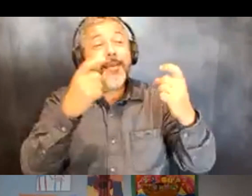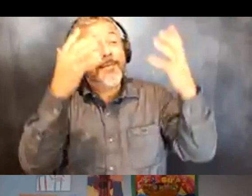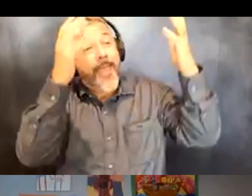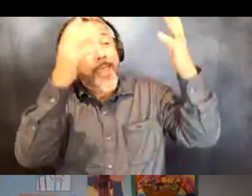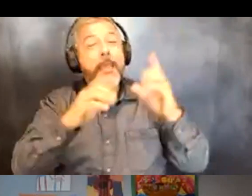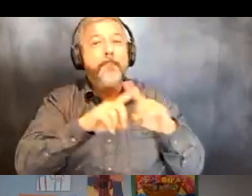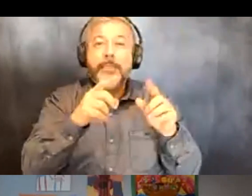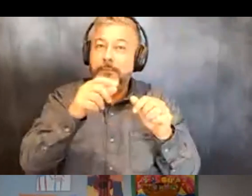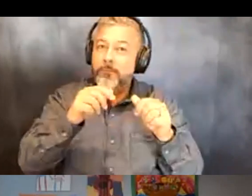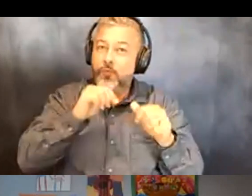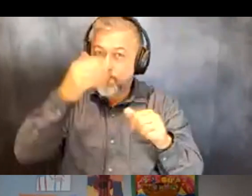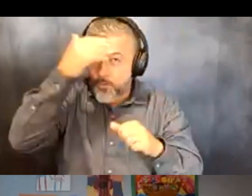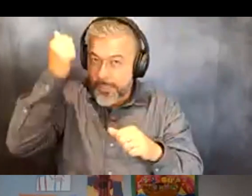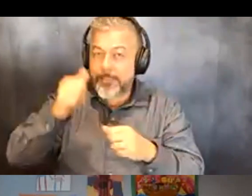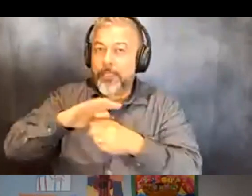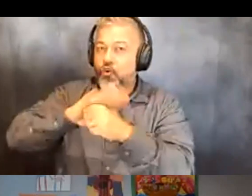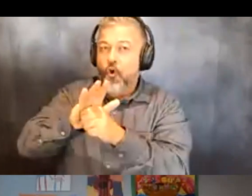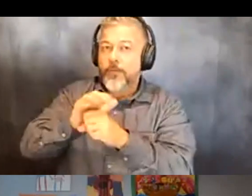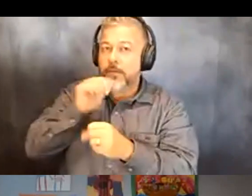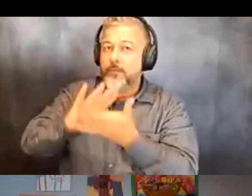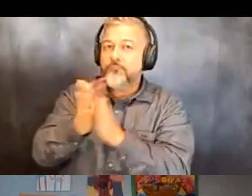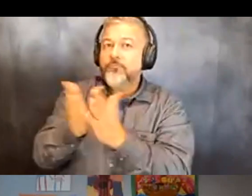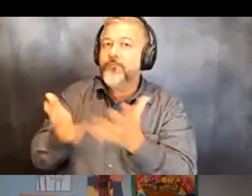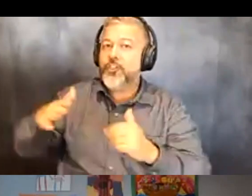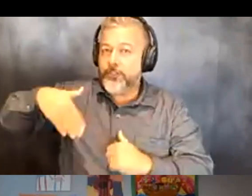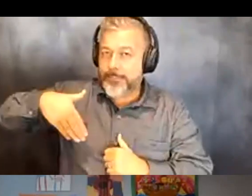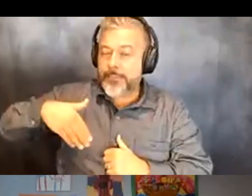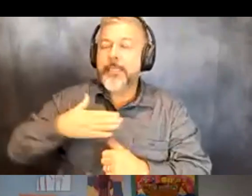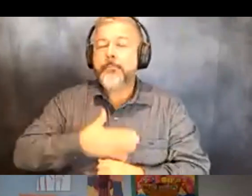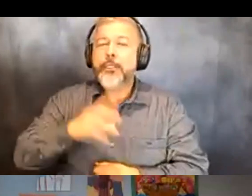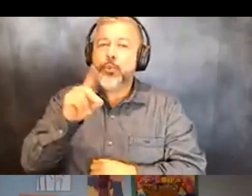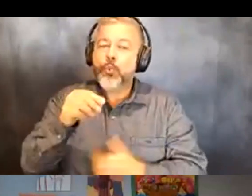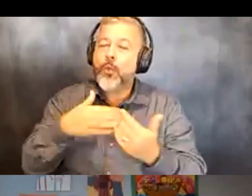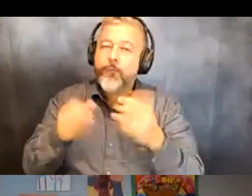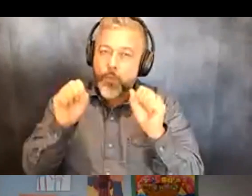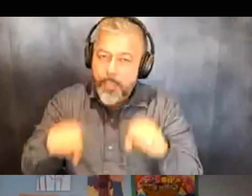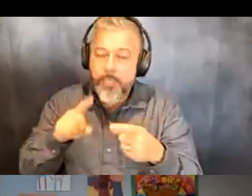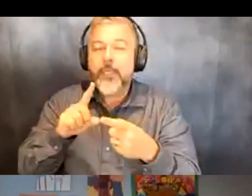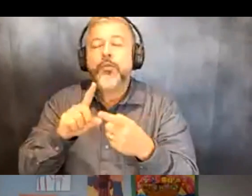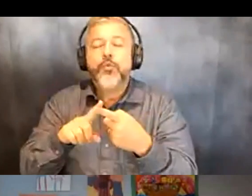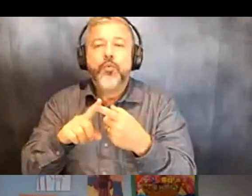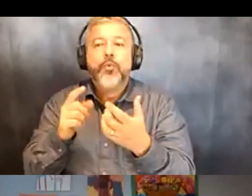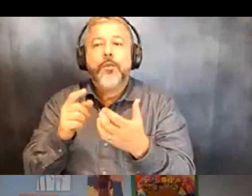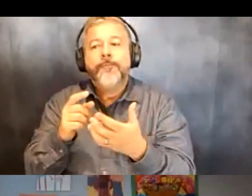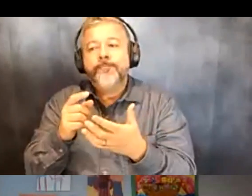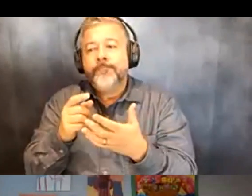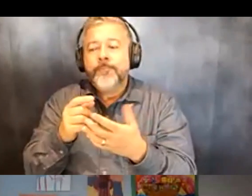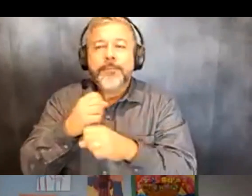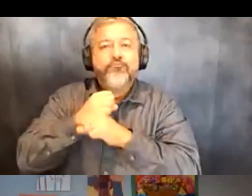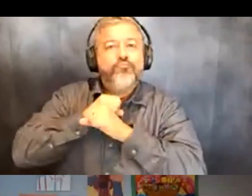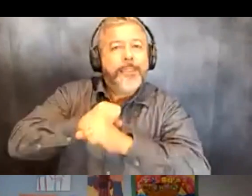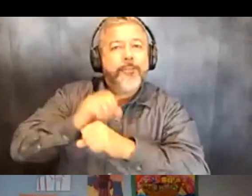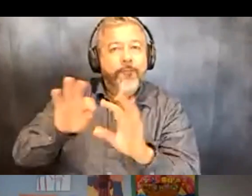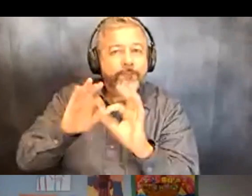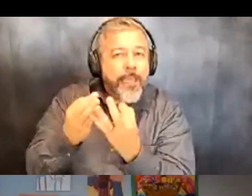our guard up, and do what you can personally and your families and communities to make sure you walk into next week, which is a